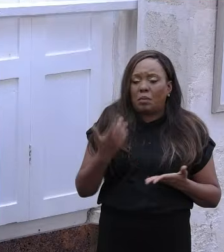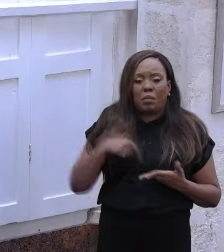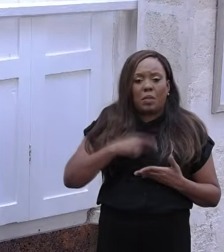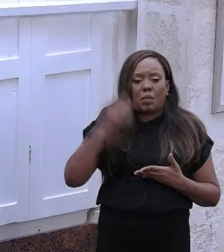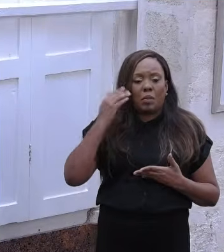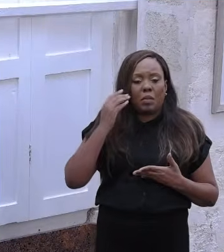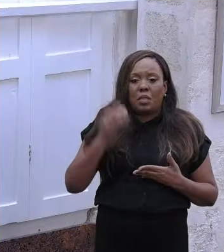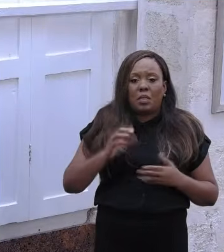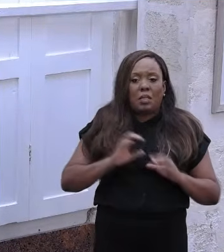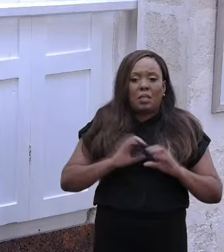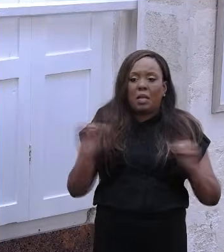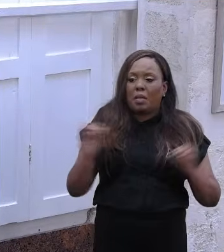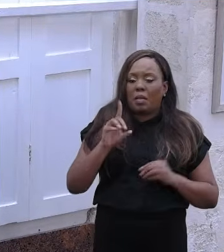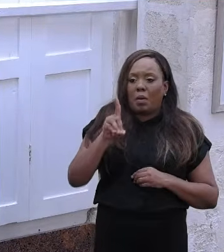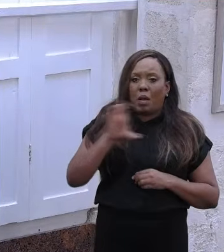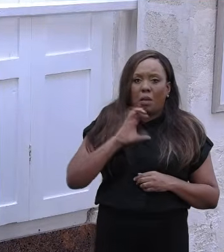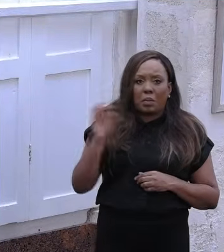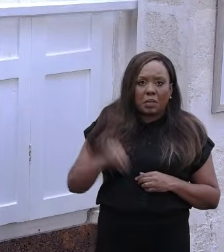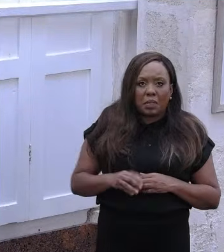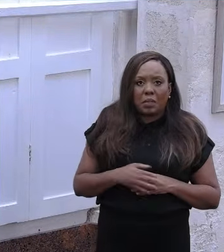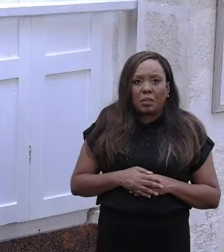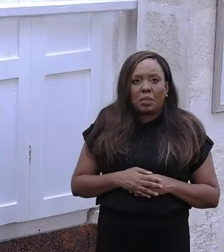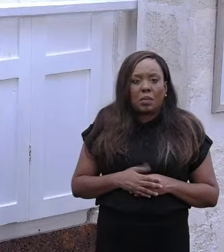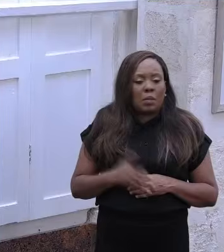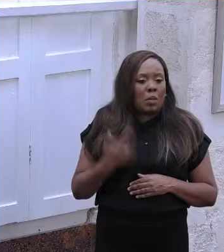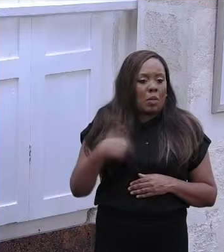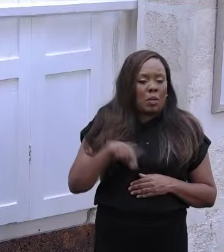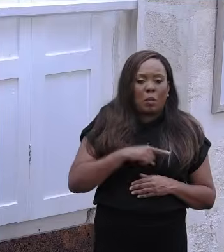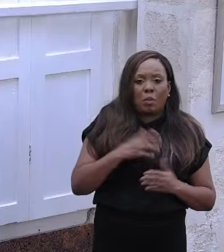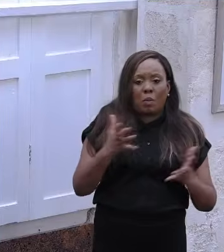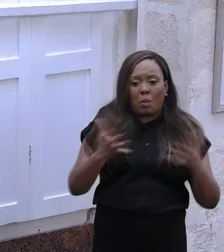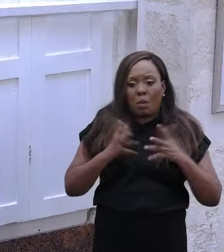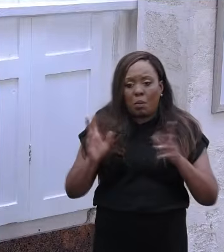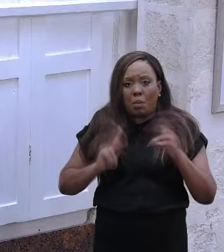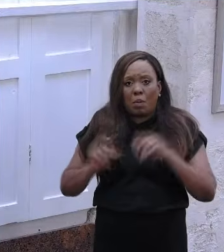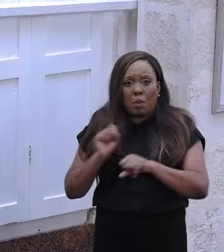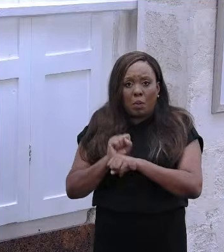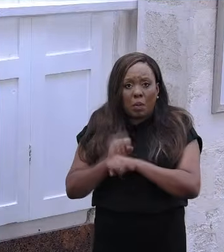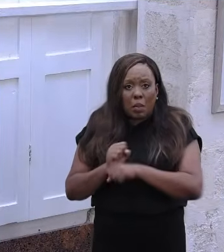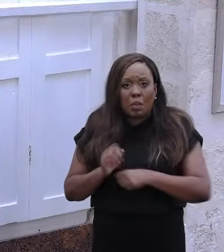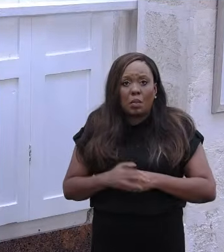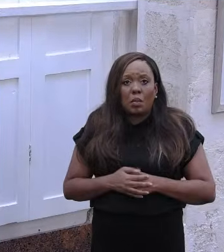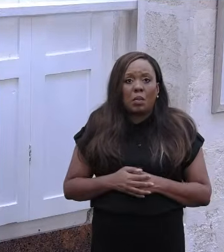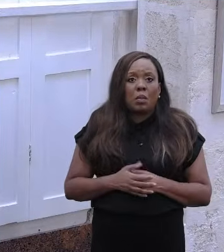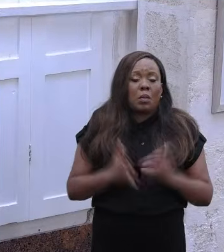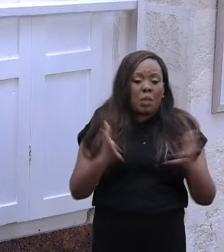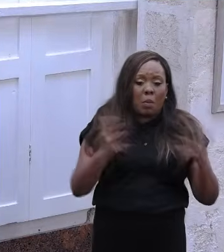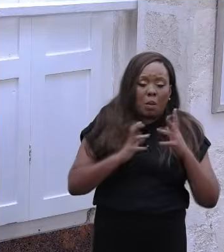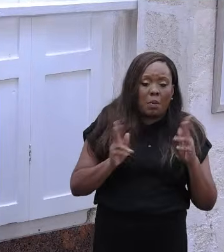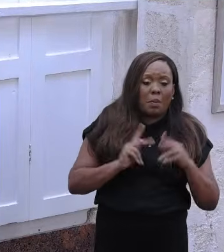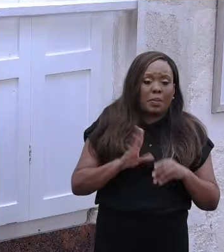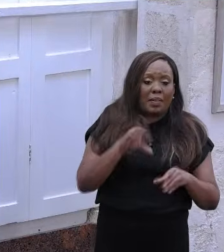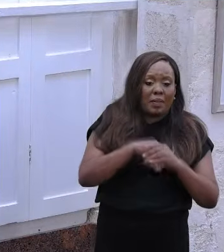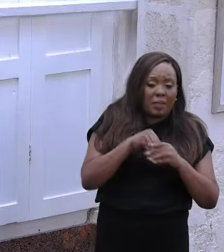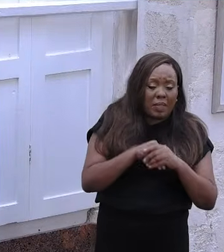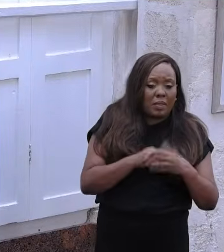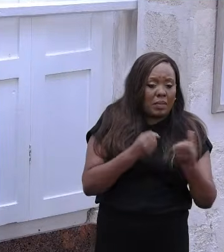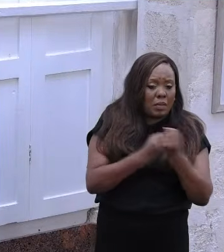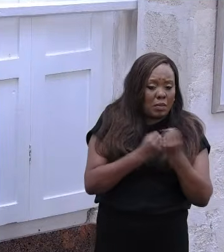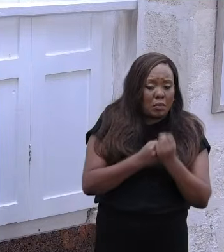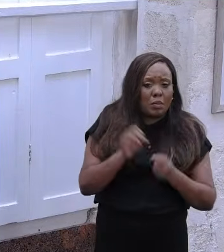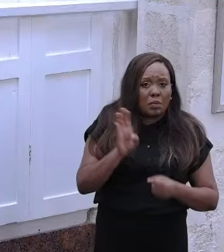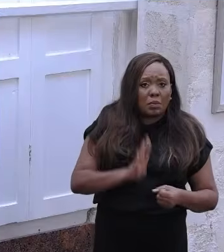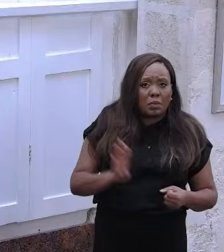are all pitching for the same thing. We want people to work, we want people to invest in Barbados, etc. But there are